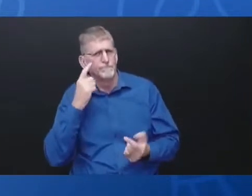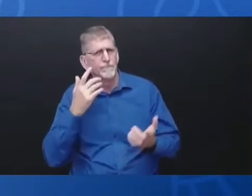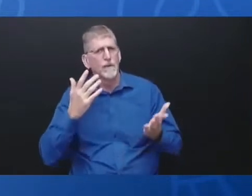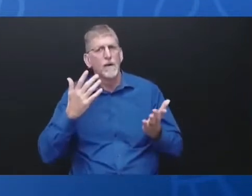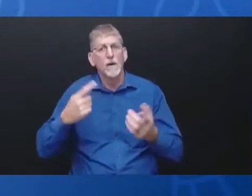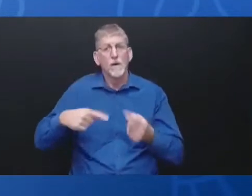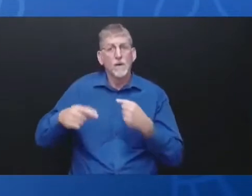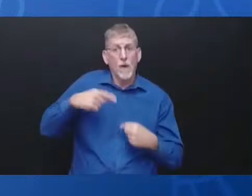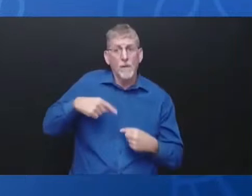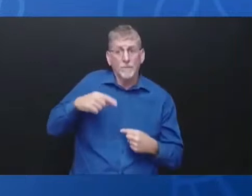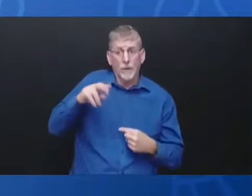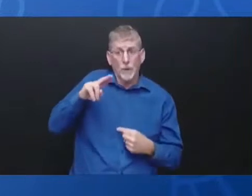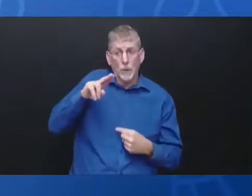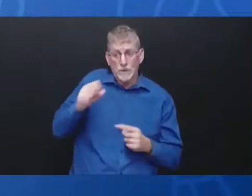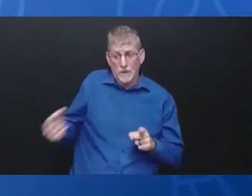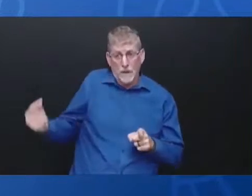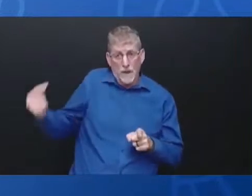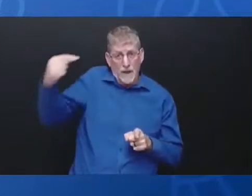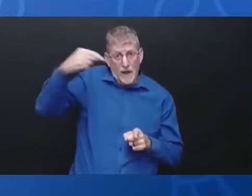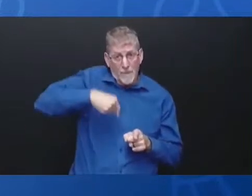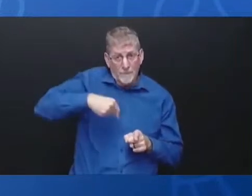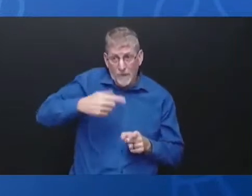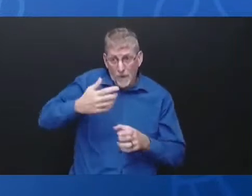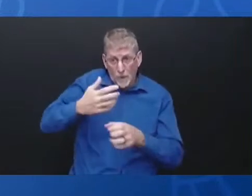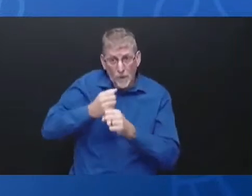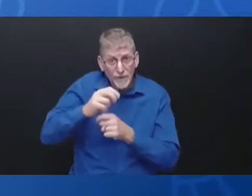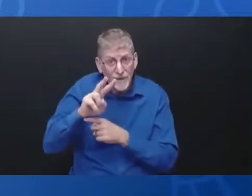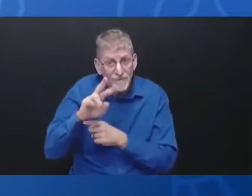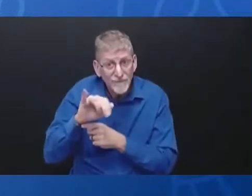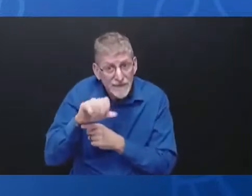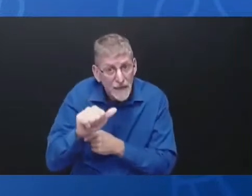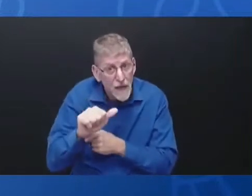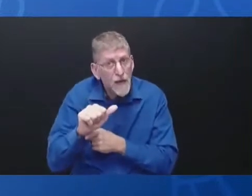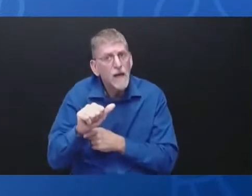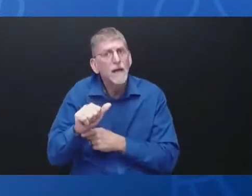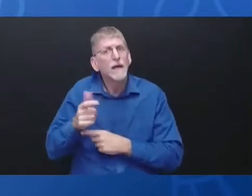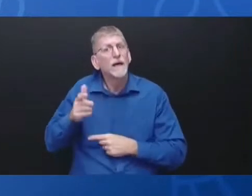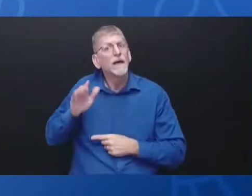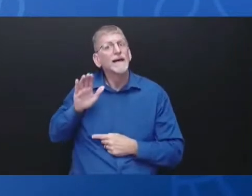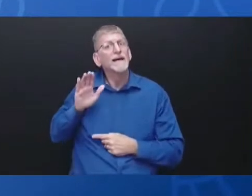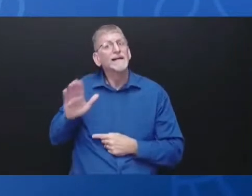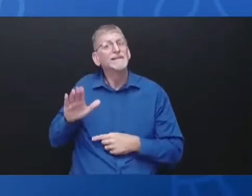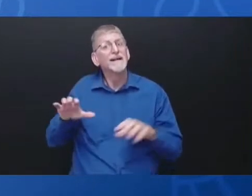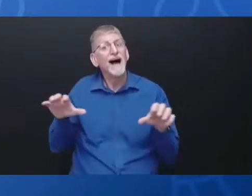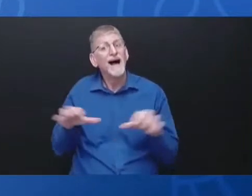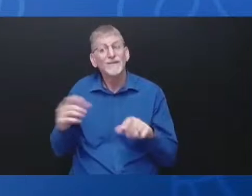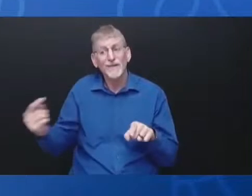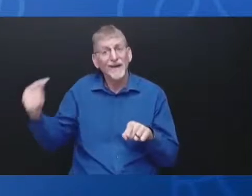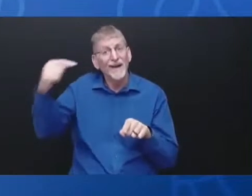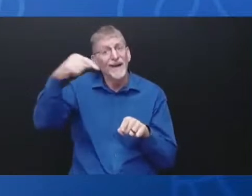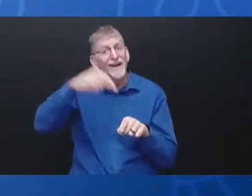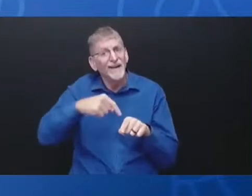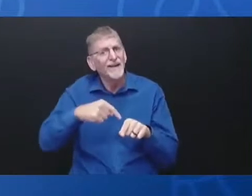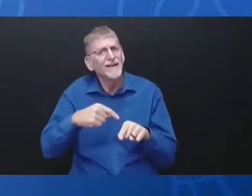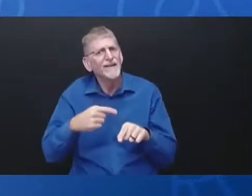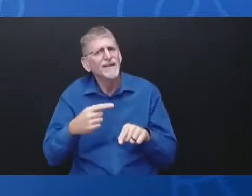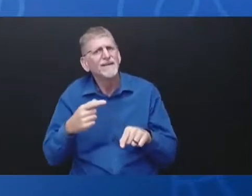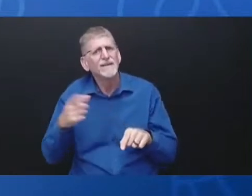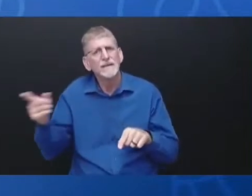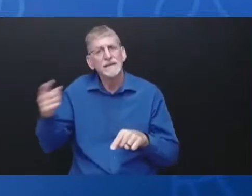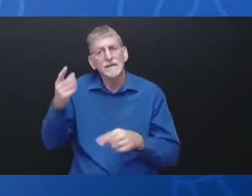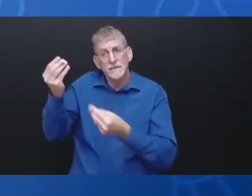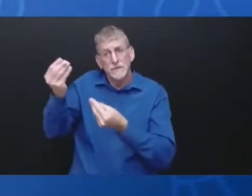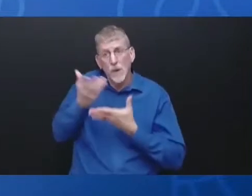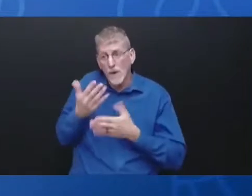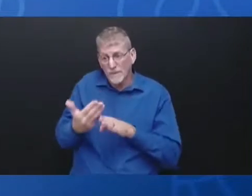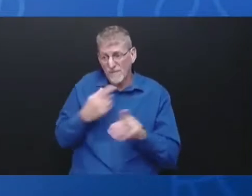say everything that he ended up doing as would be his goal upon entering the country, we would never have issued the visa. So you have